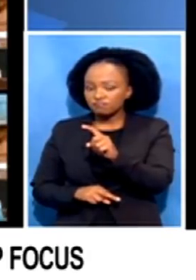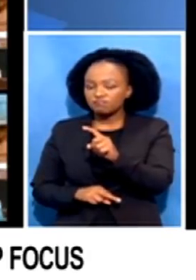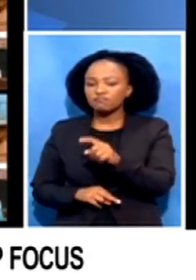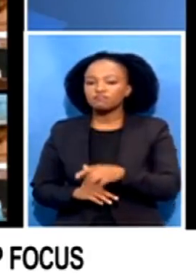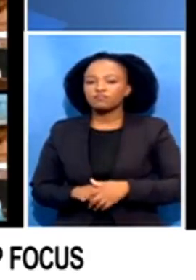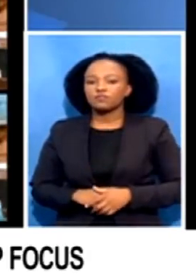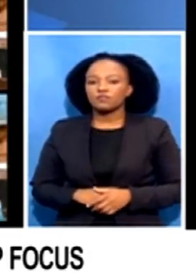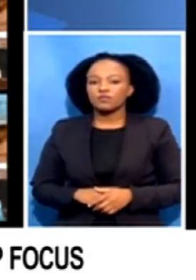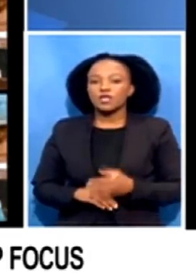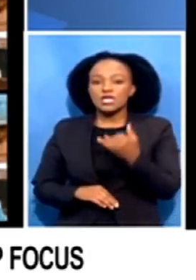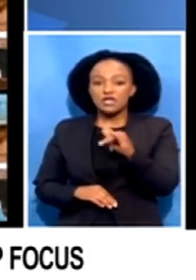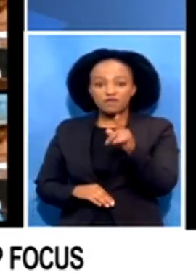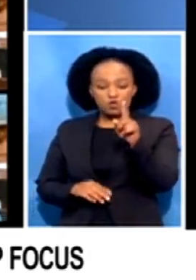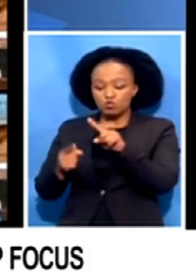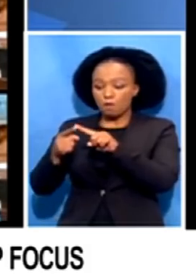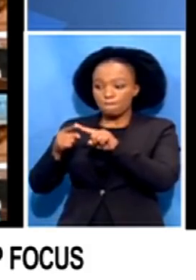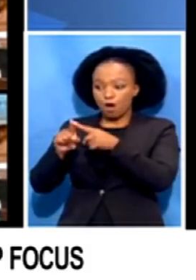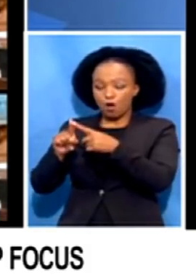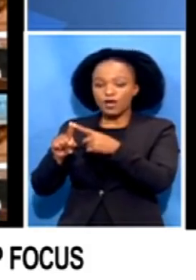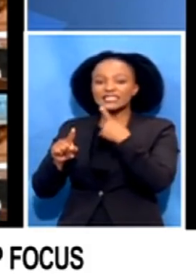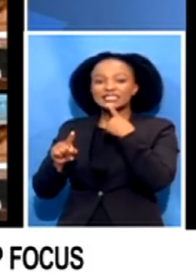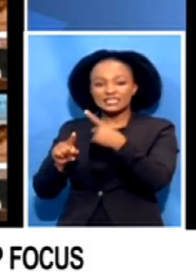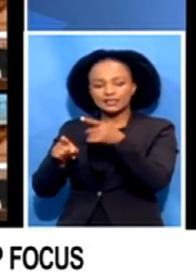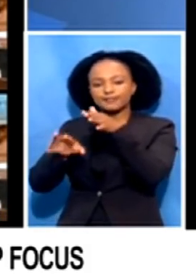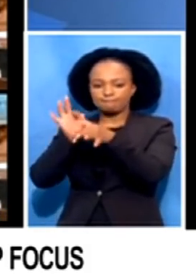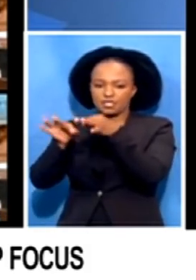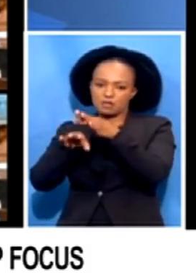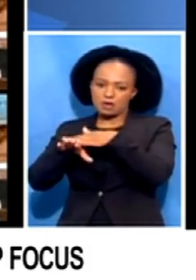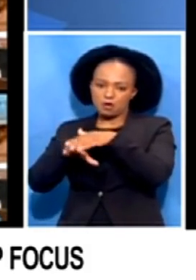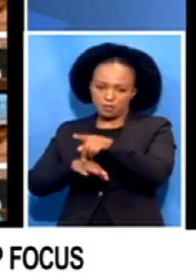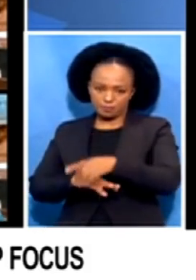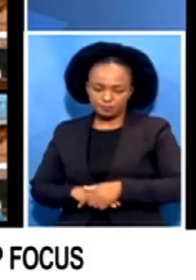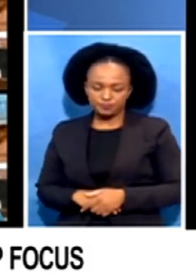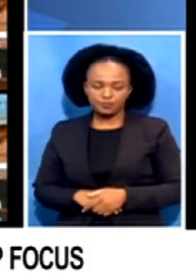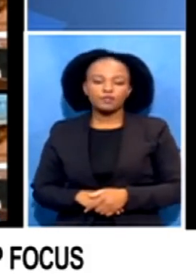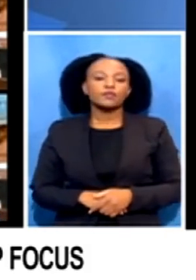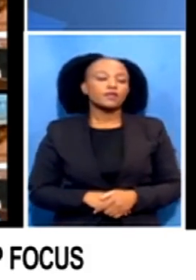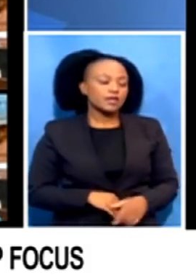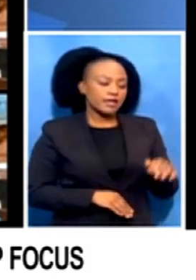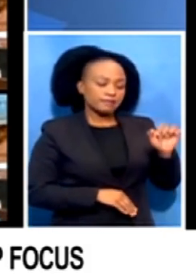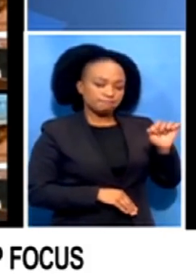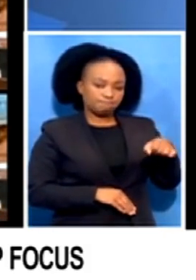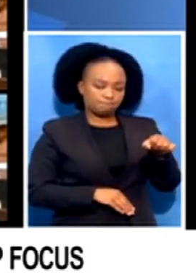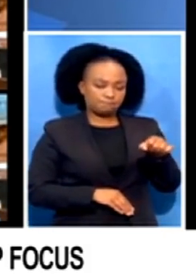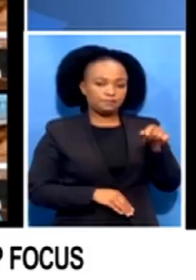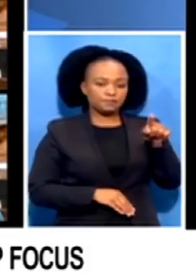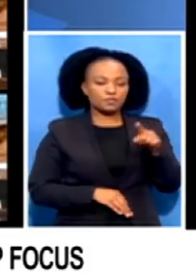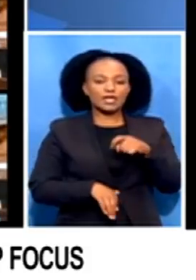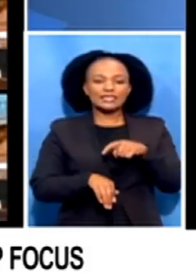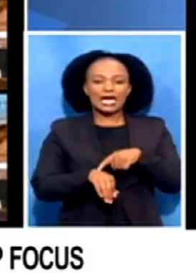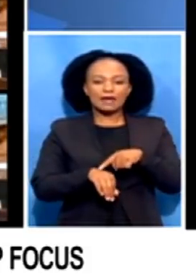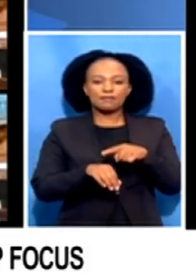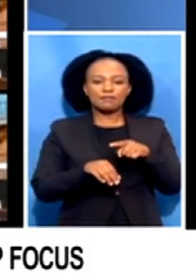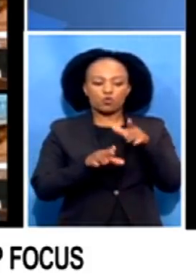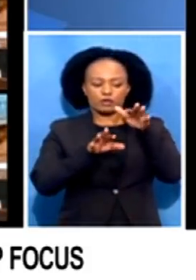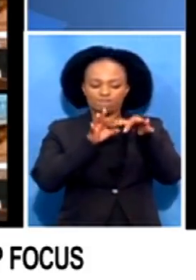Yes. Justice Mkhwebane, the point we make here is that the starting point about whether or